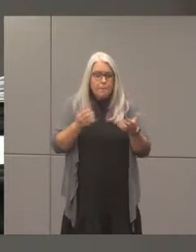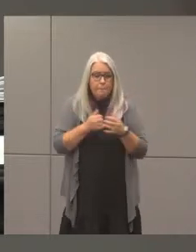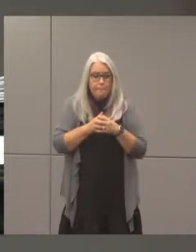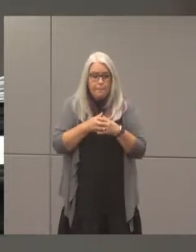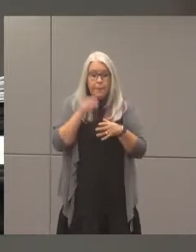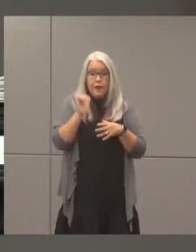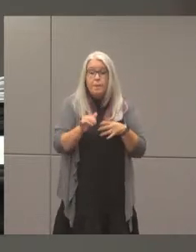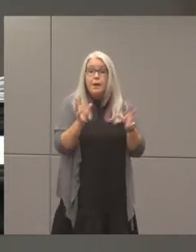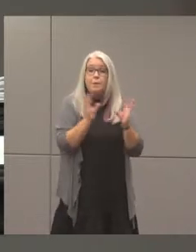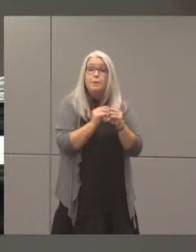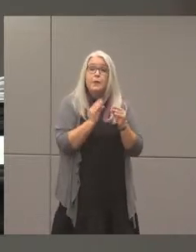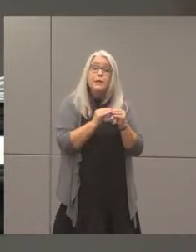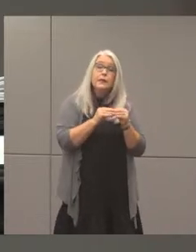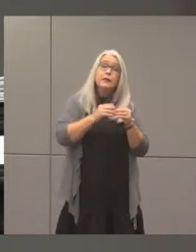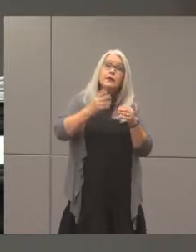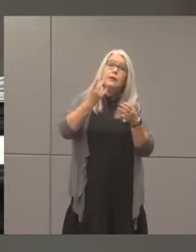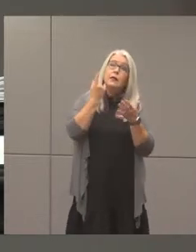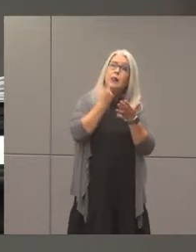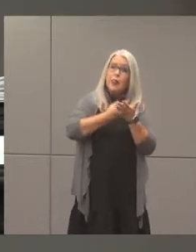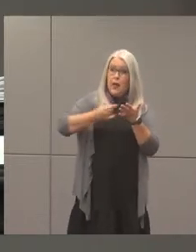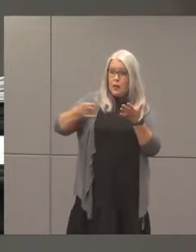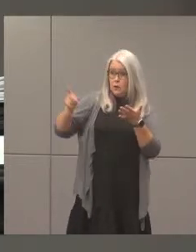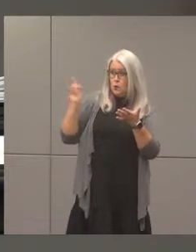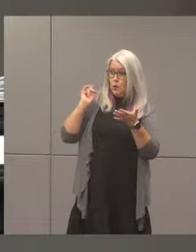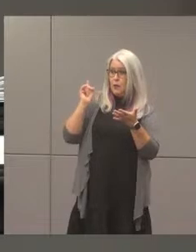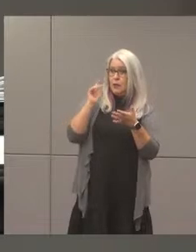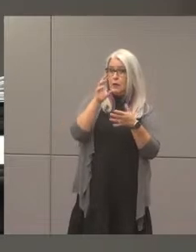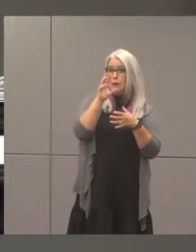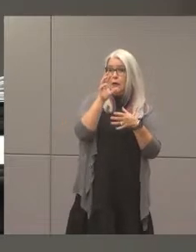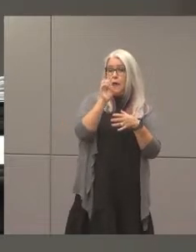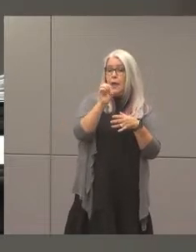meeting took place last week in Escanaba.